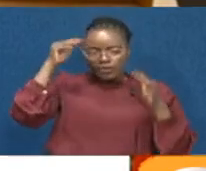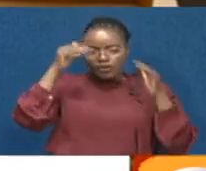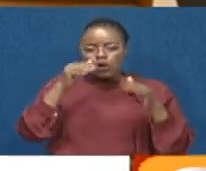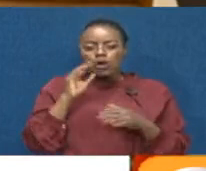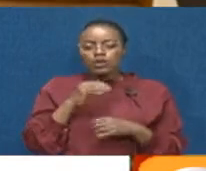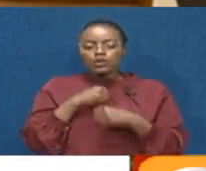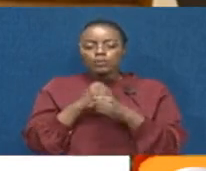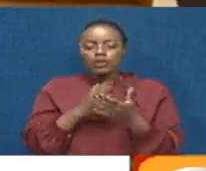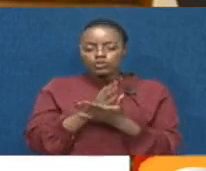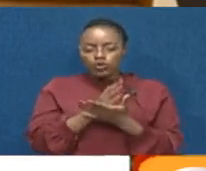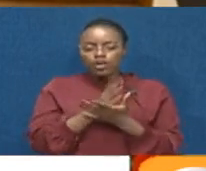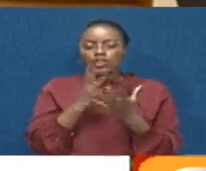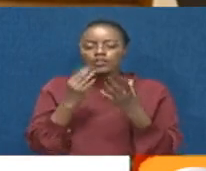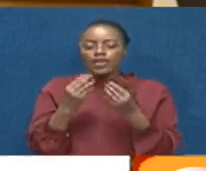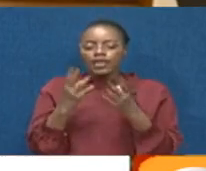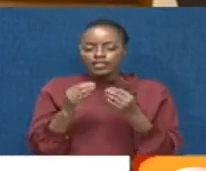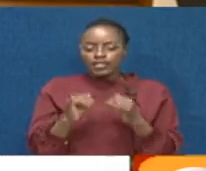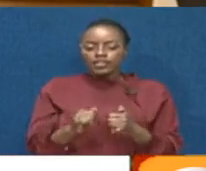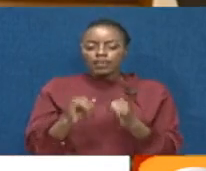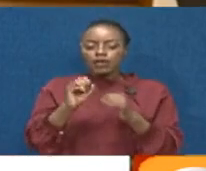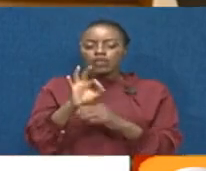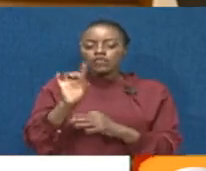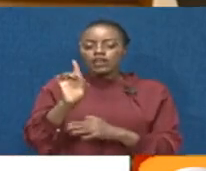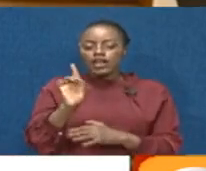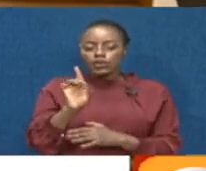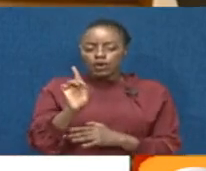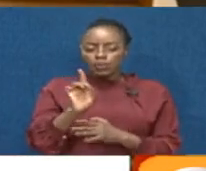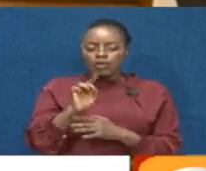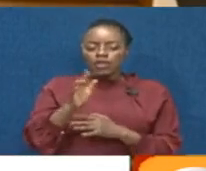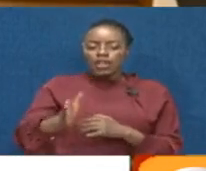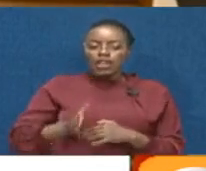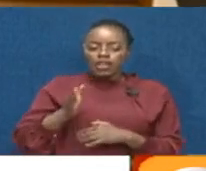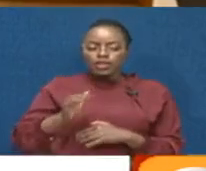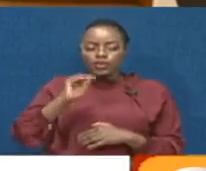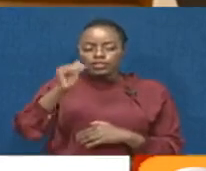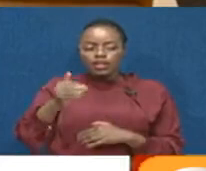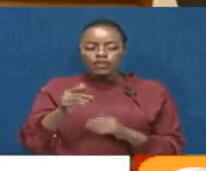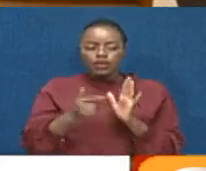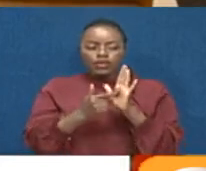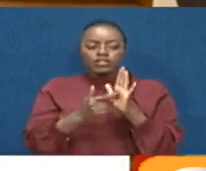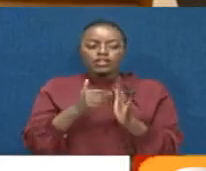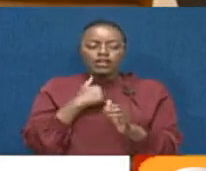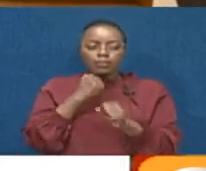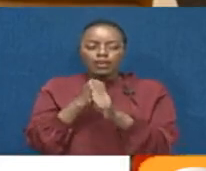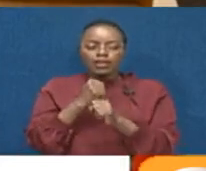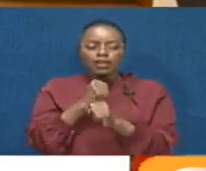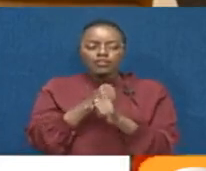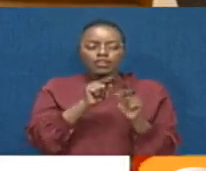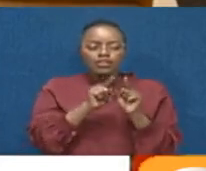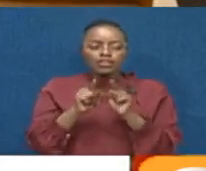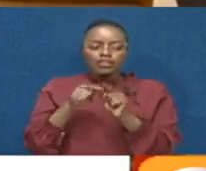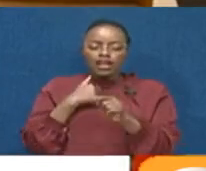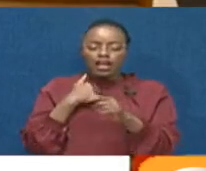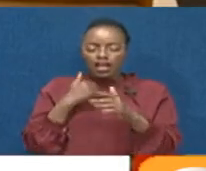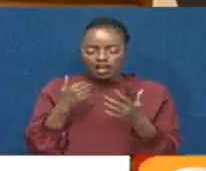to ensuring seamless execution of the Nairobi Railway City project. And in particular,